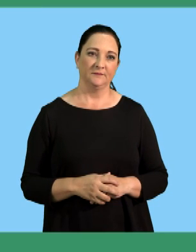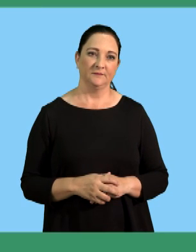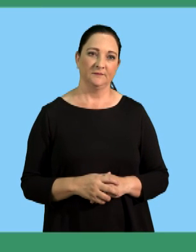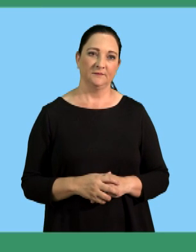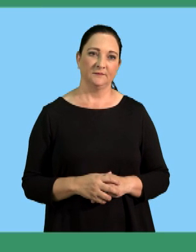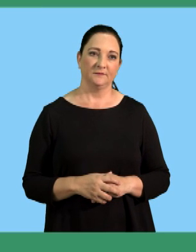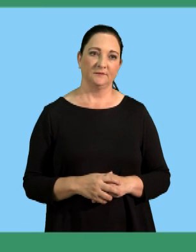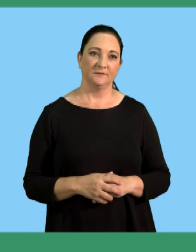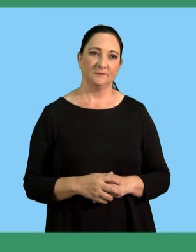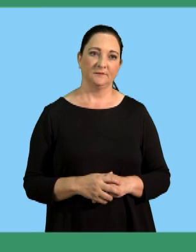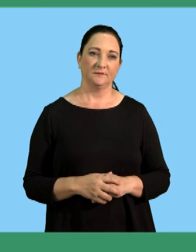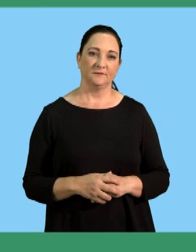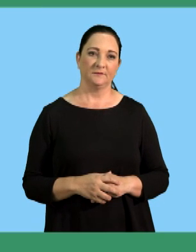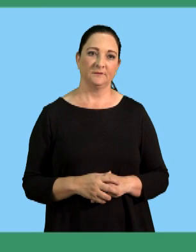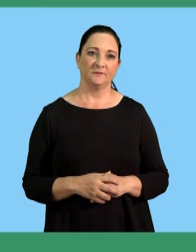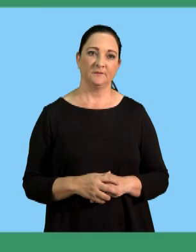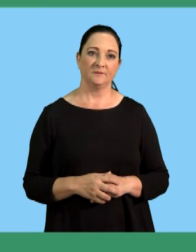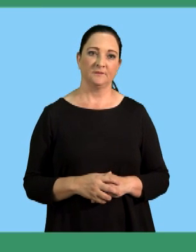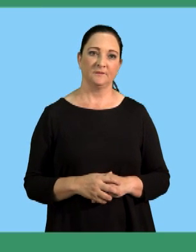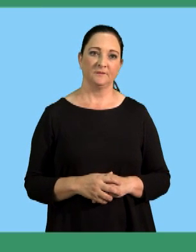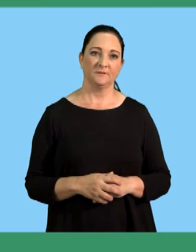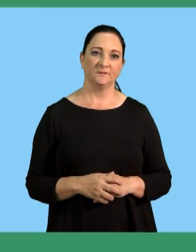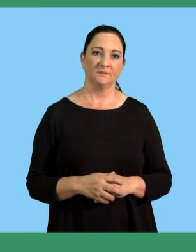it is taken out in order to